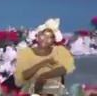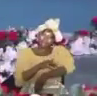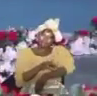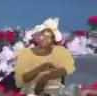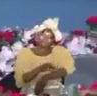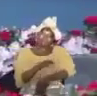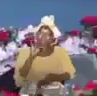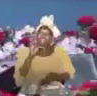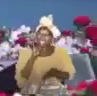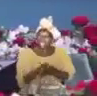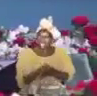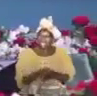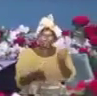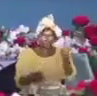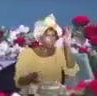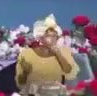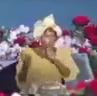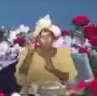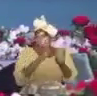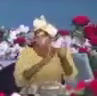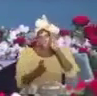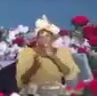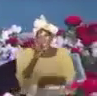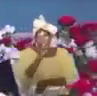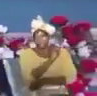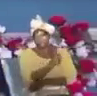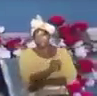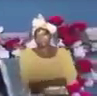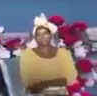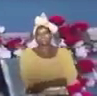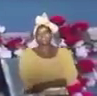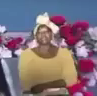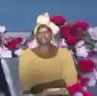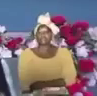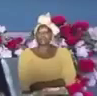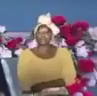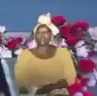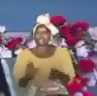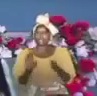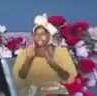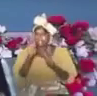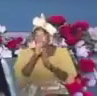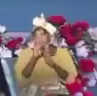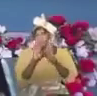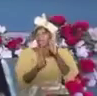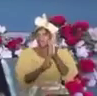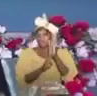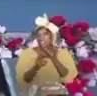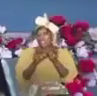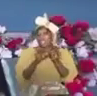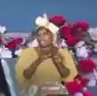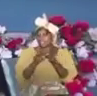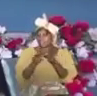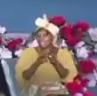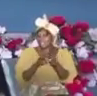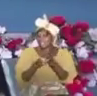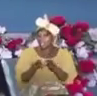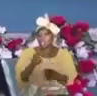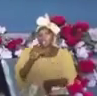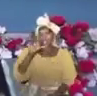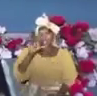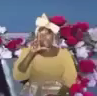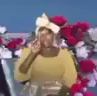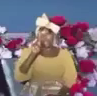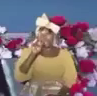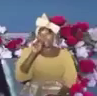concern. Hallelujah. Now, the Bible tells us, furthermore, in Luke chapter